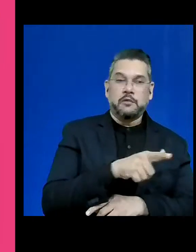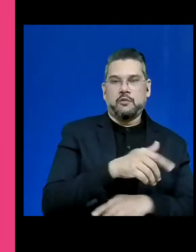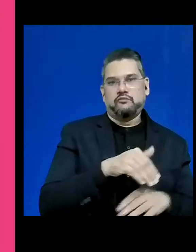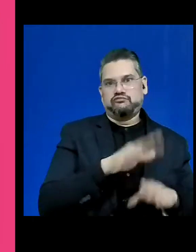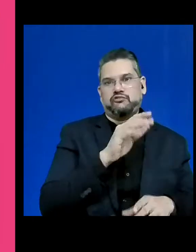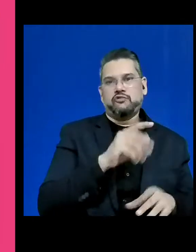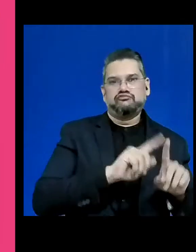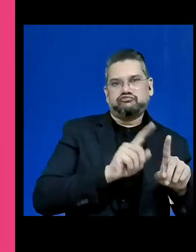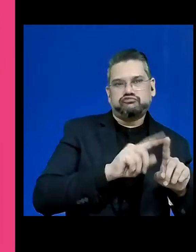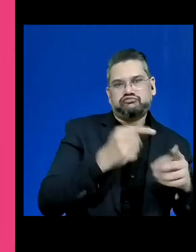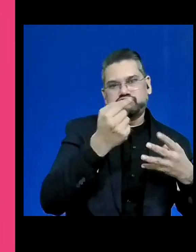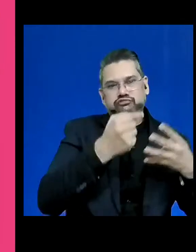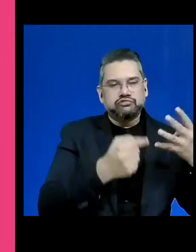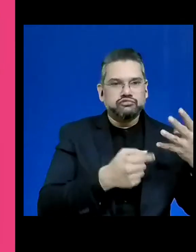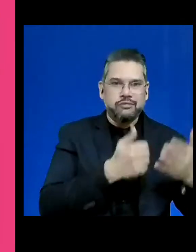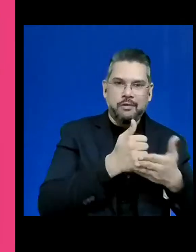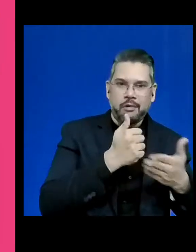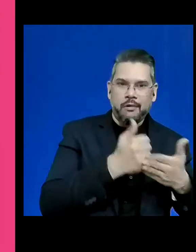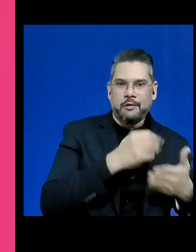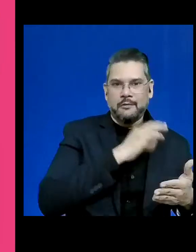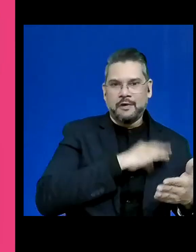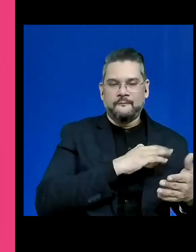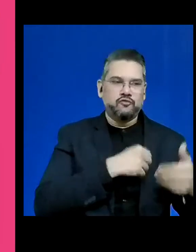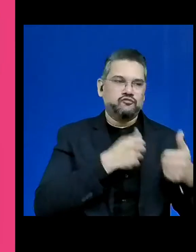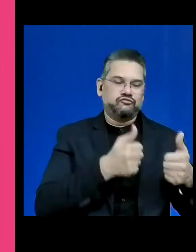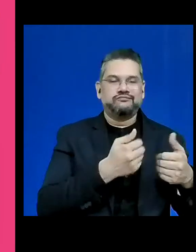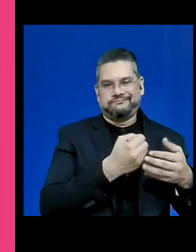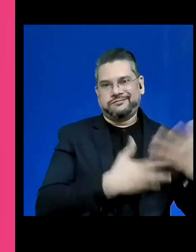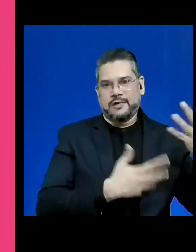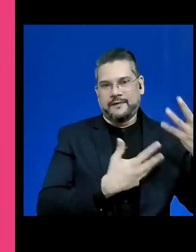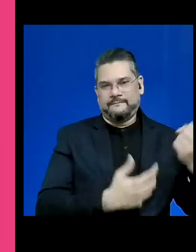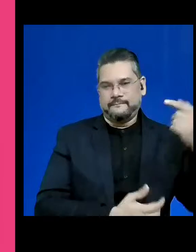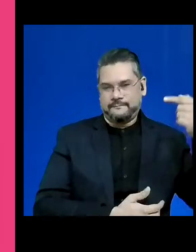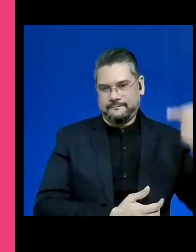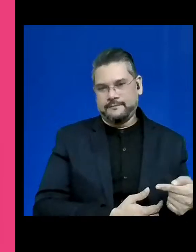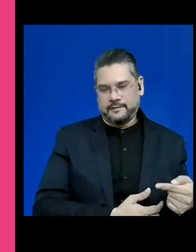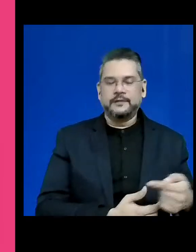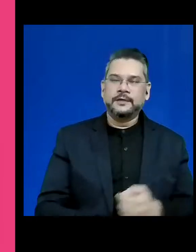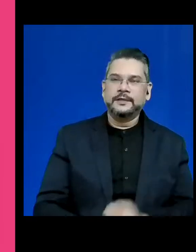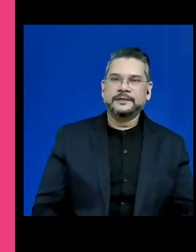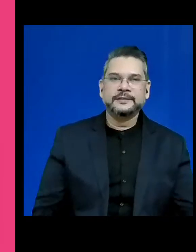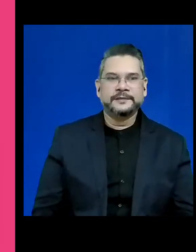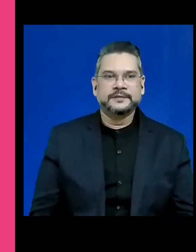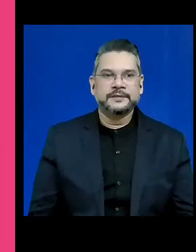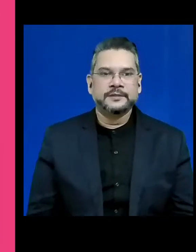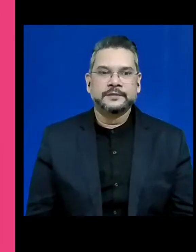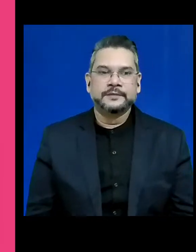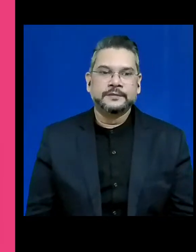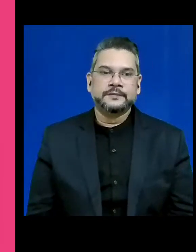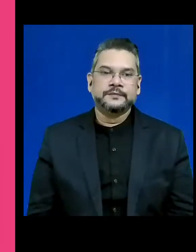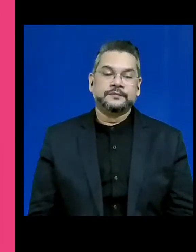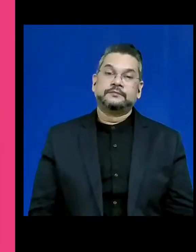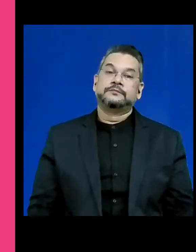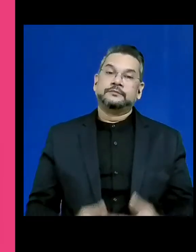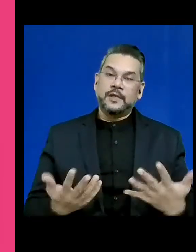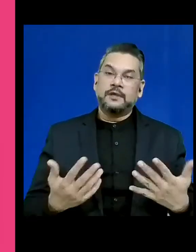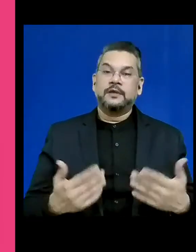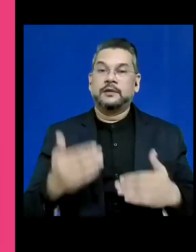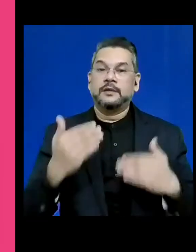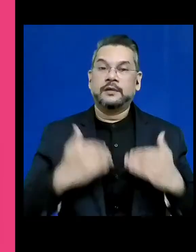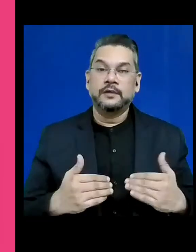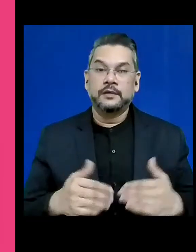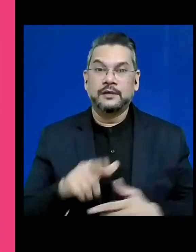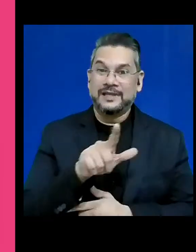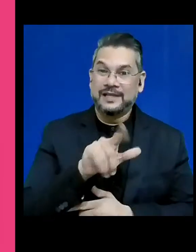functionality, built right into those HTML elements. So then you have live regions